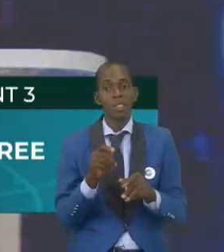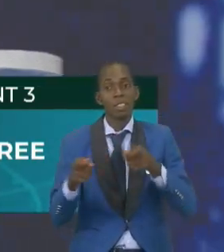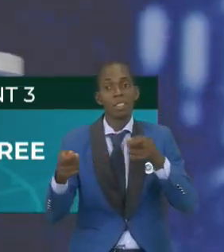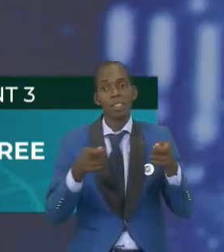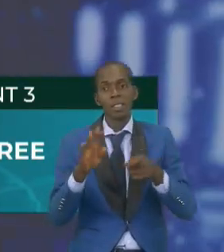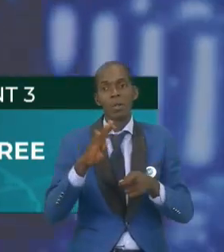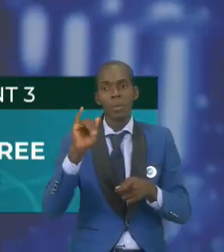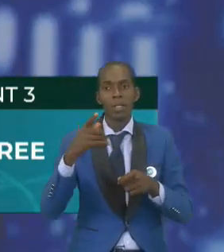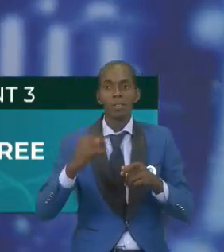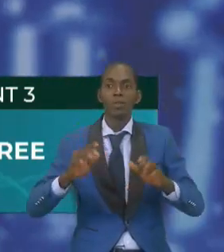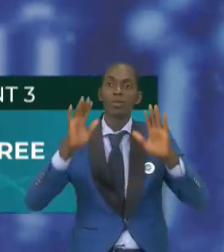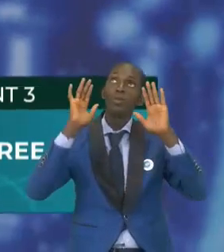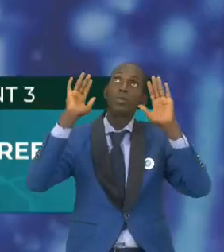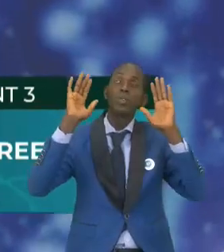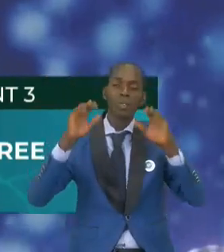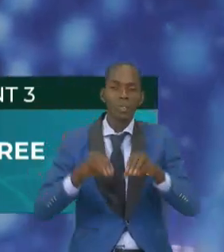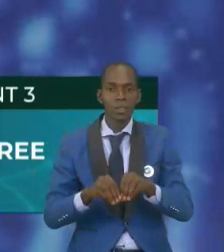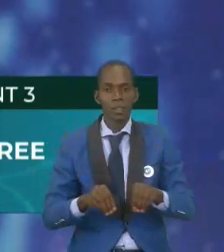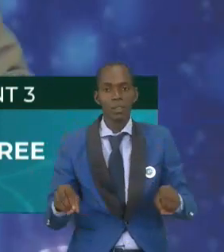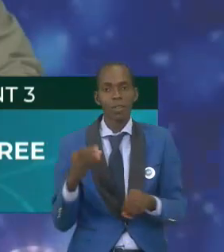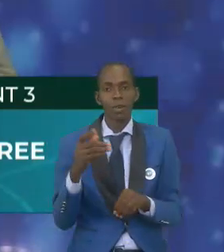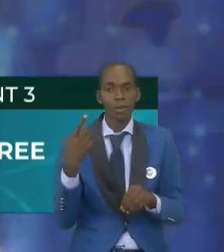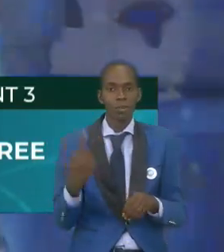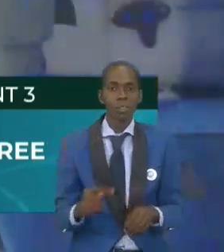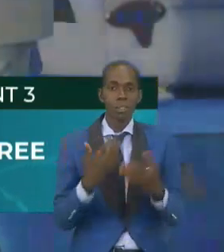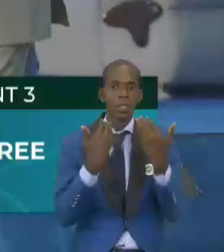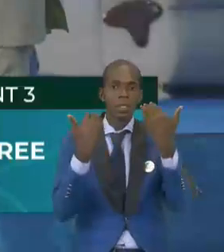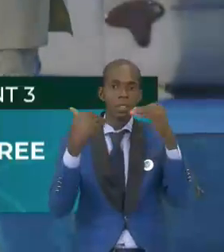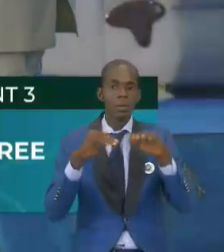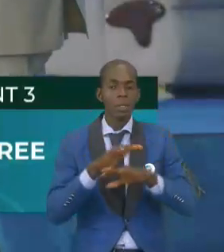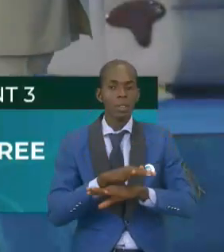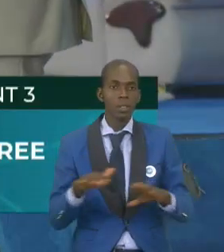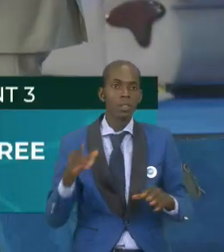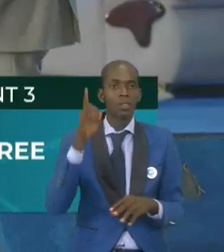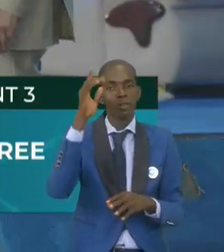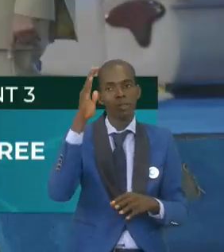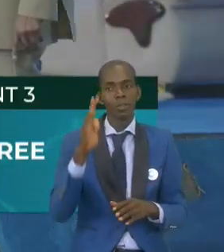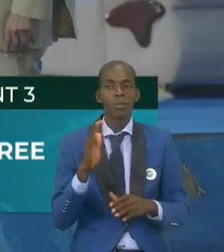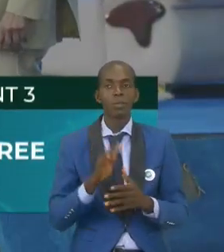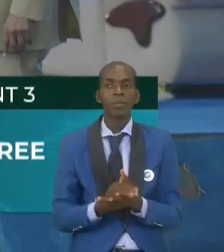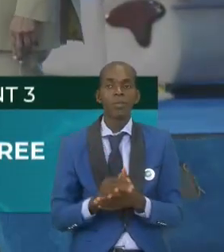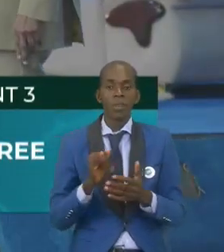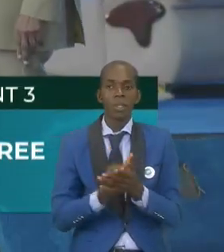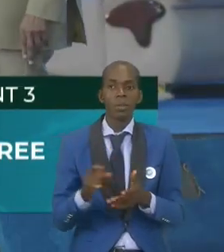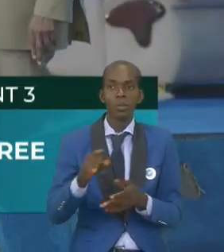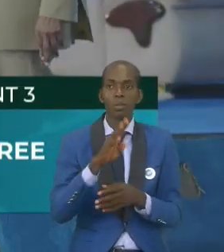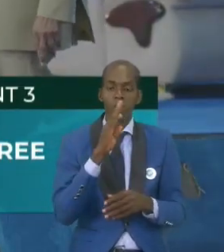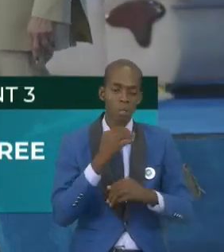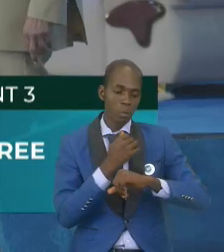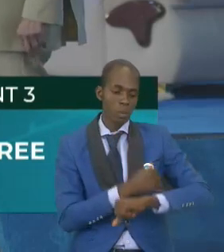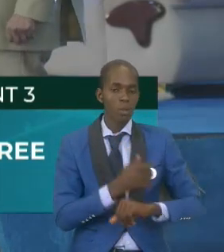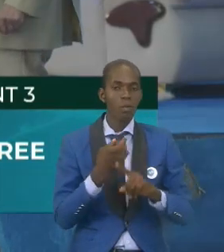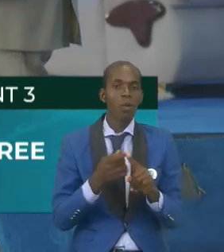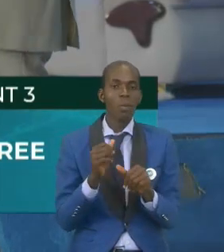the people that follow him, they'll be preserved from every evil